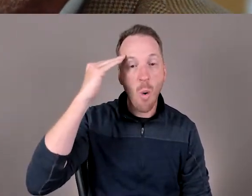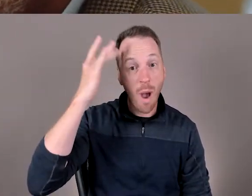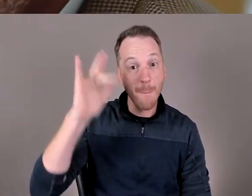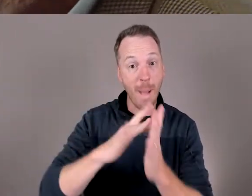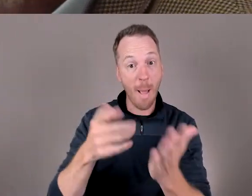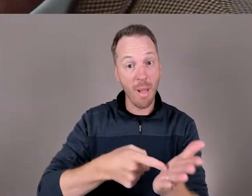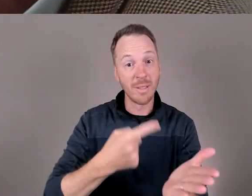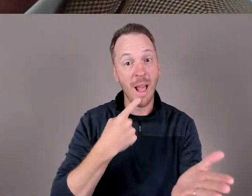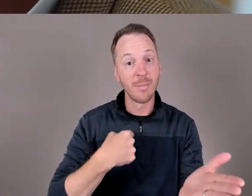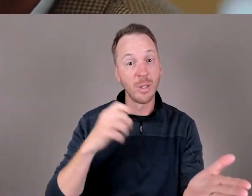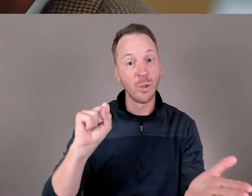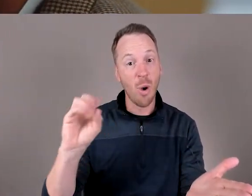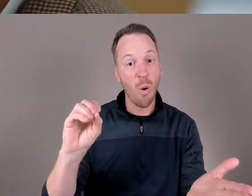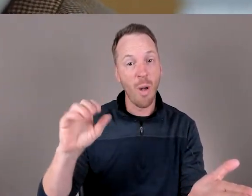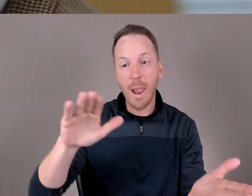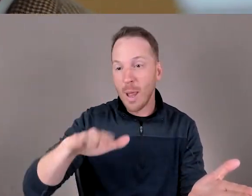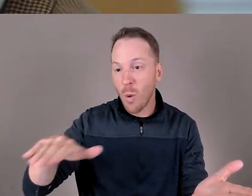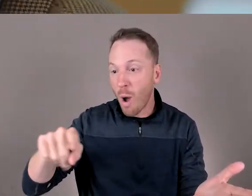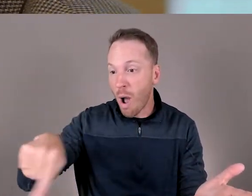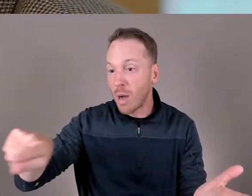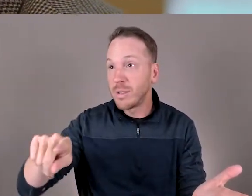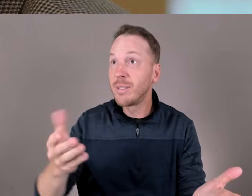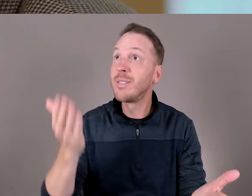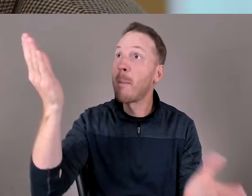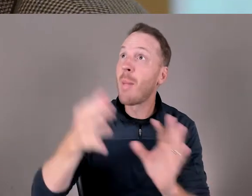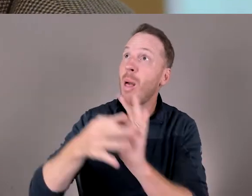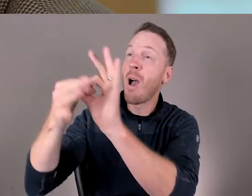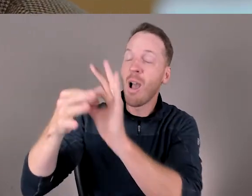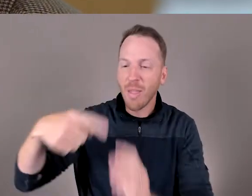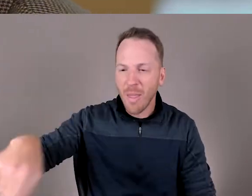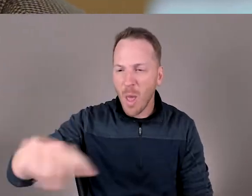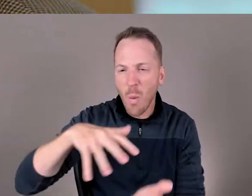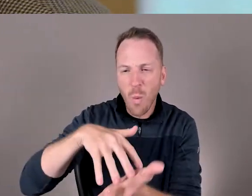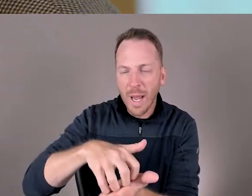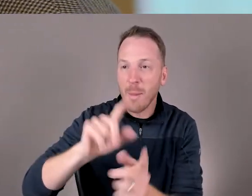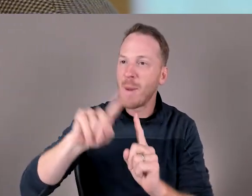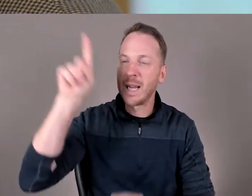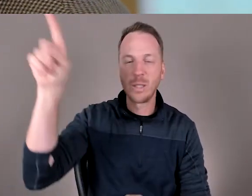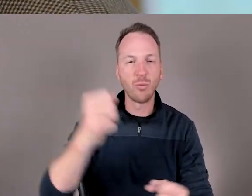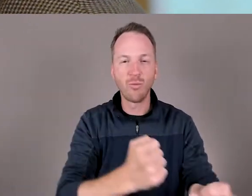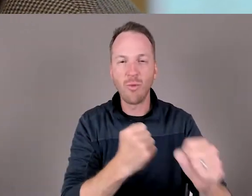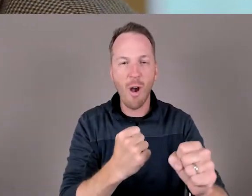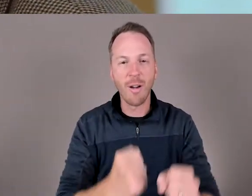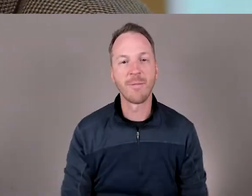so. Little ones to him belong, they are weak, but he is strong.